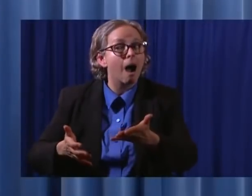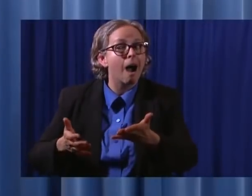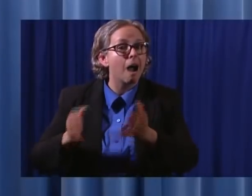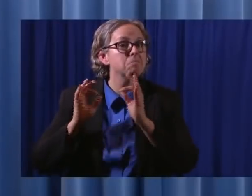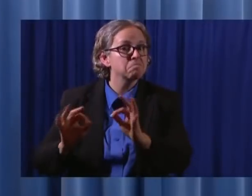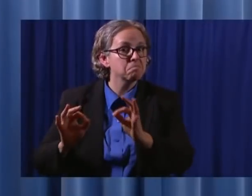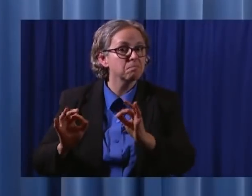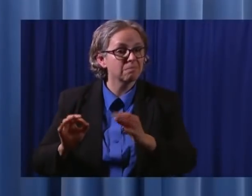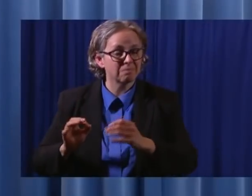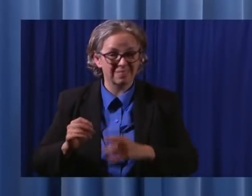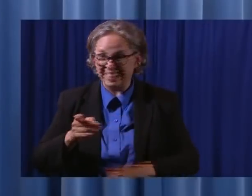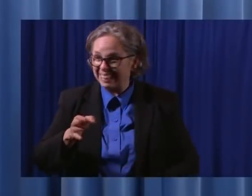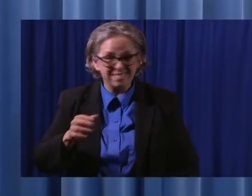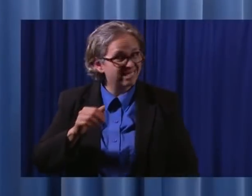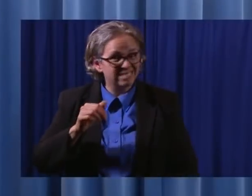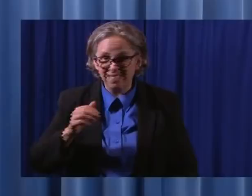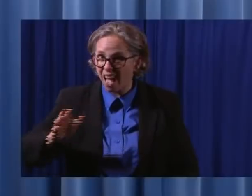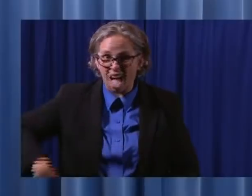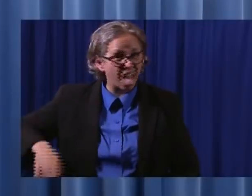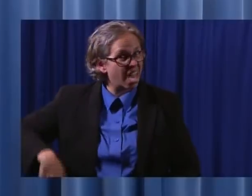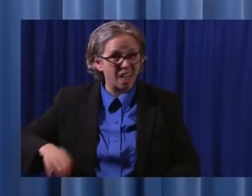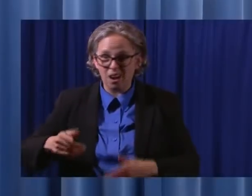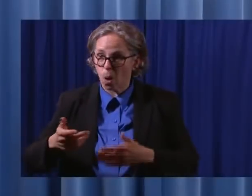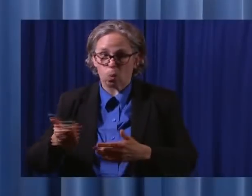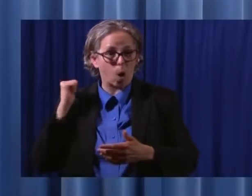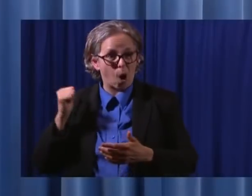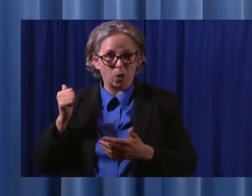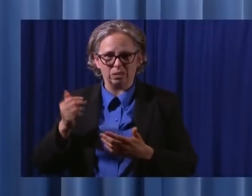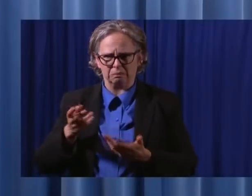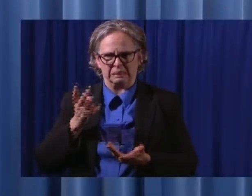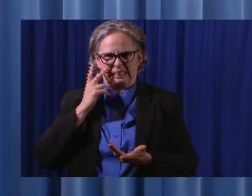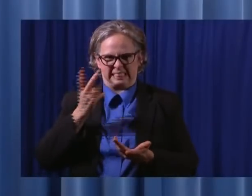and we see it, Fran and I see it, we go in a store and